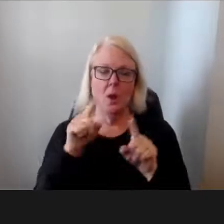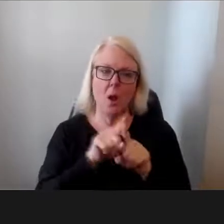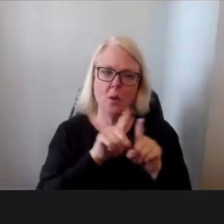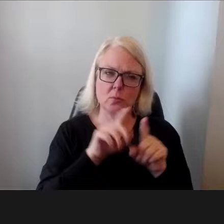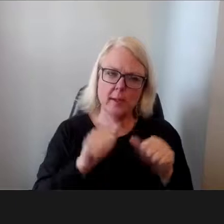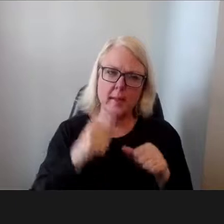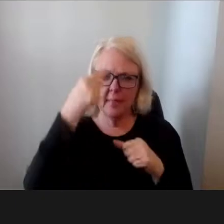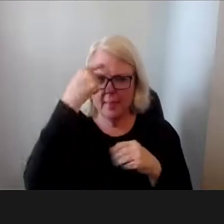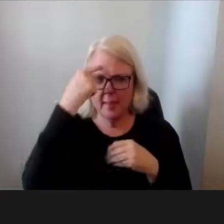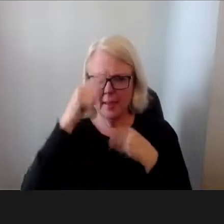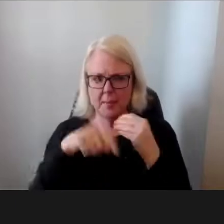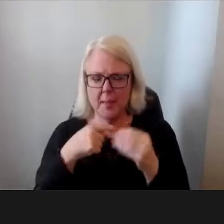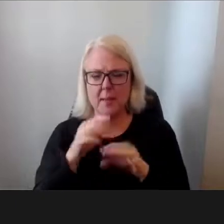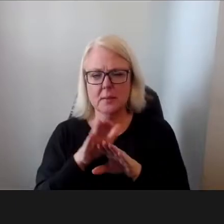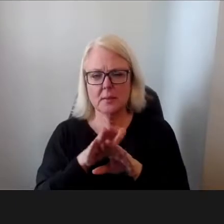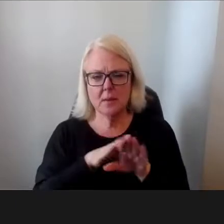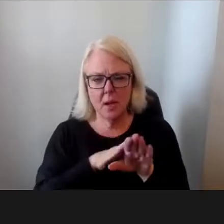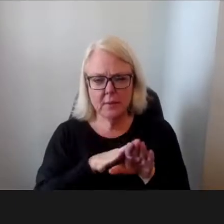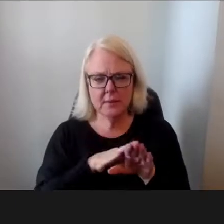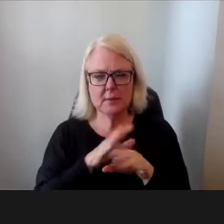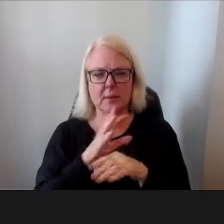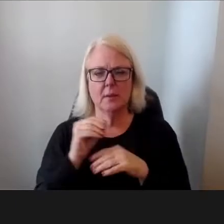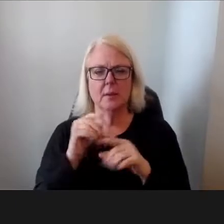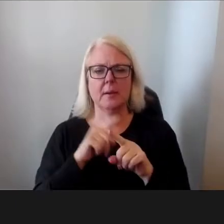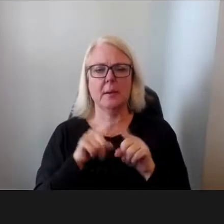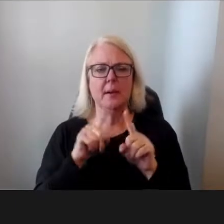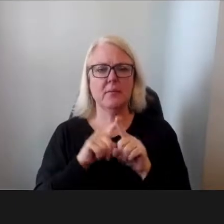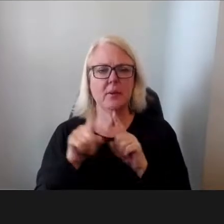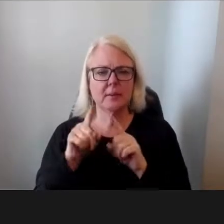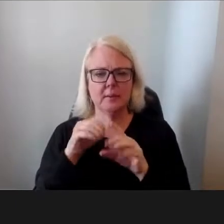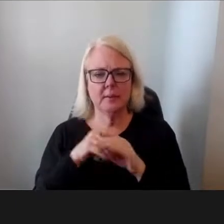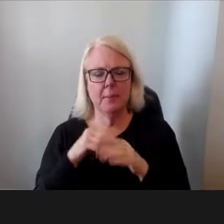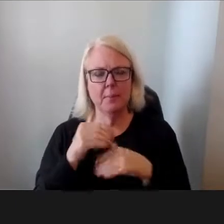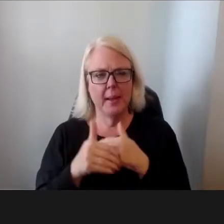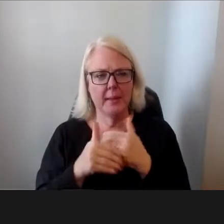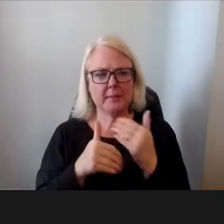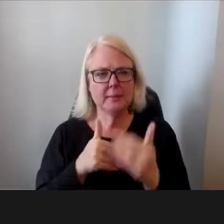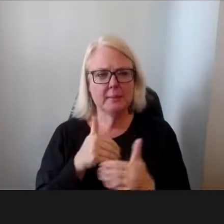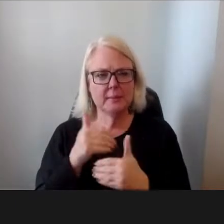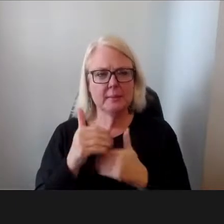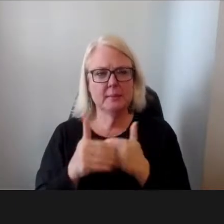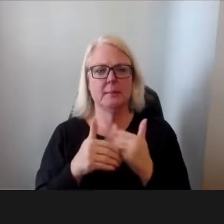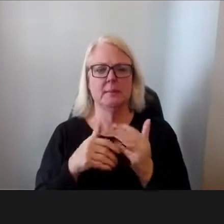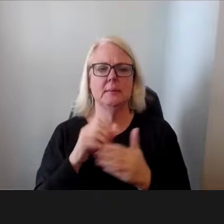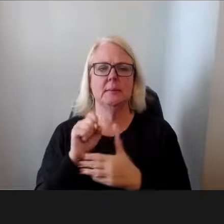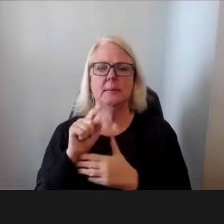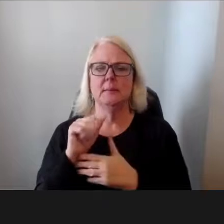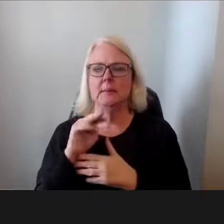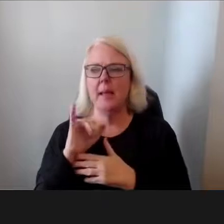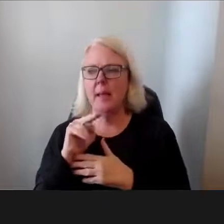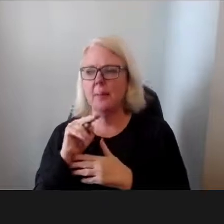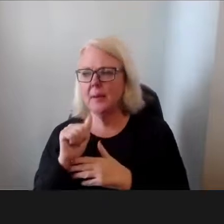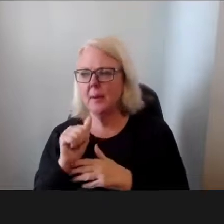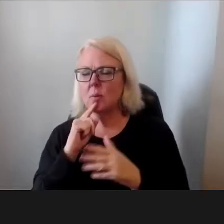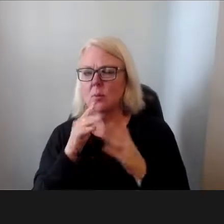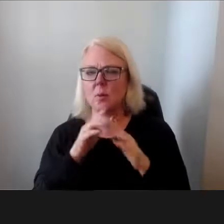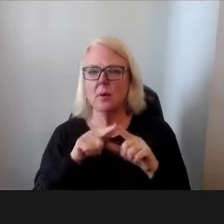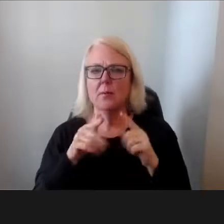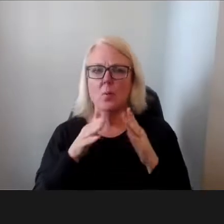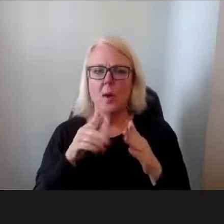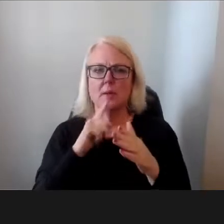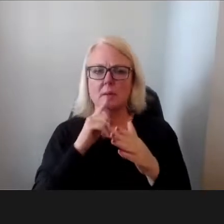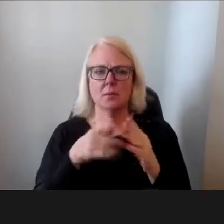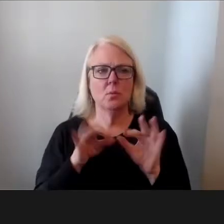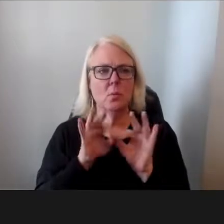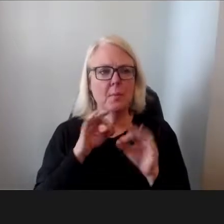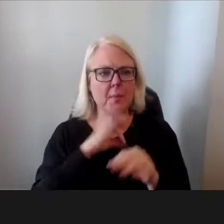about slowness and differences in pace and stamina in ways that are really fruitful for groups